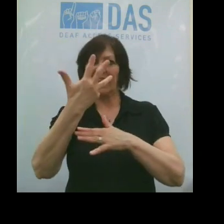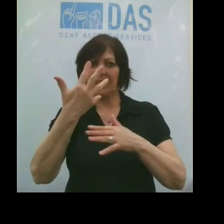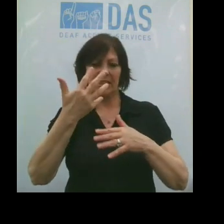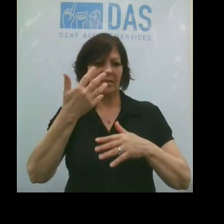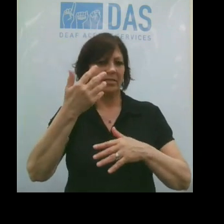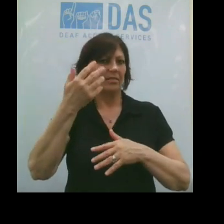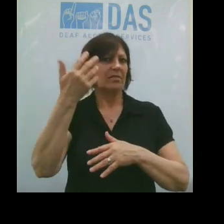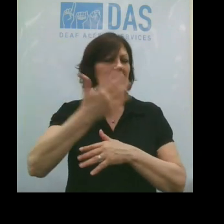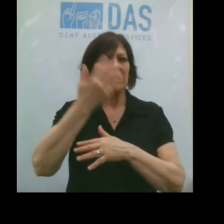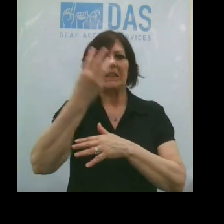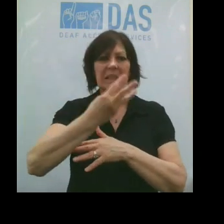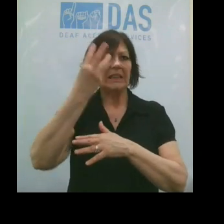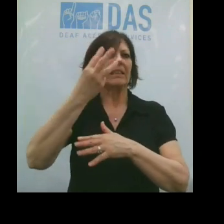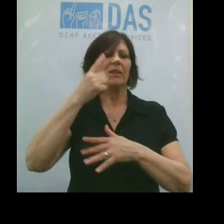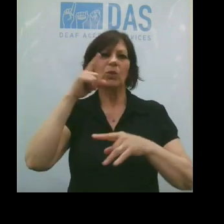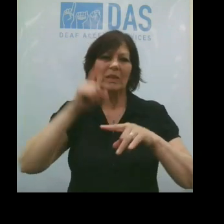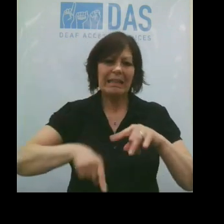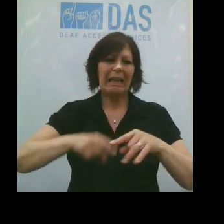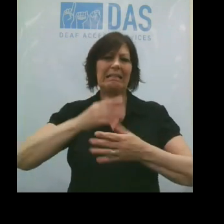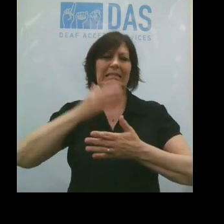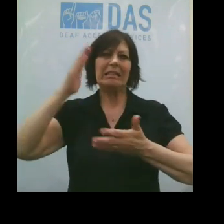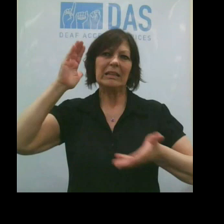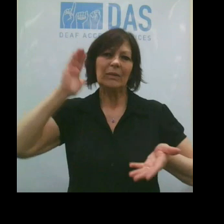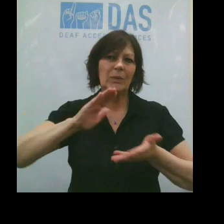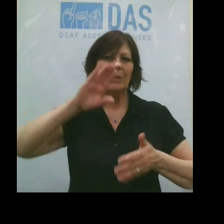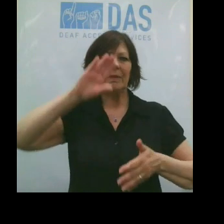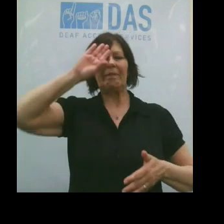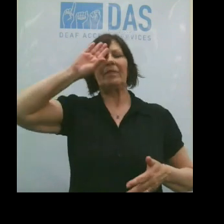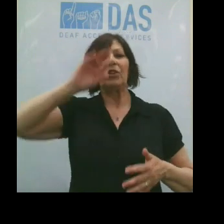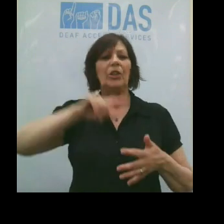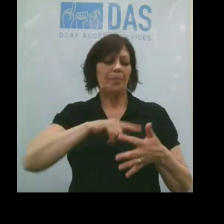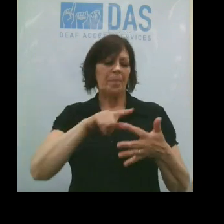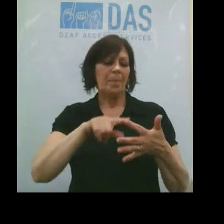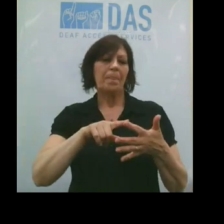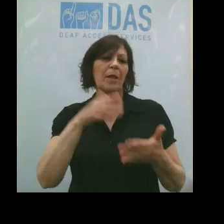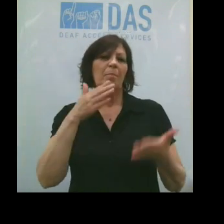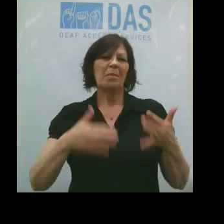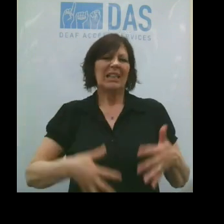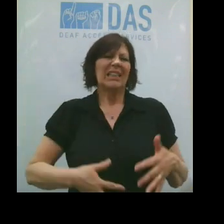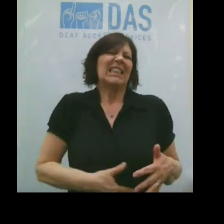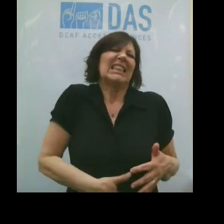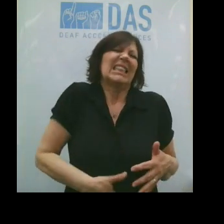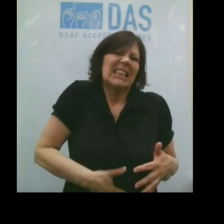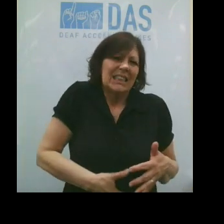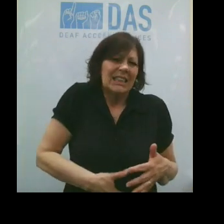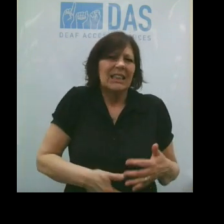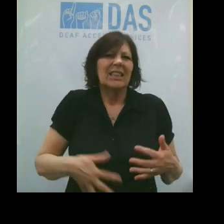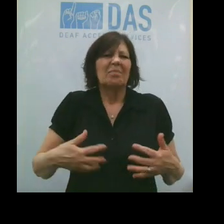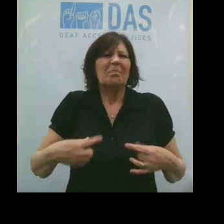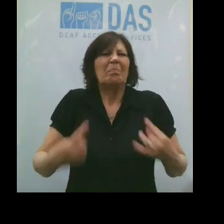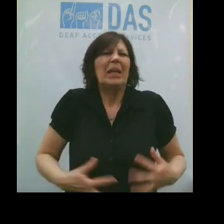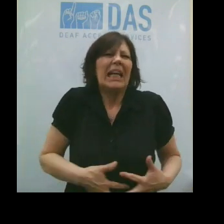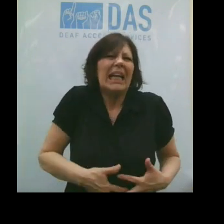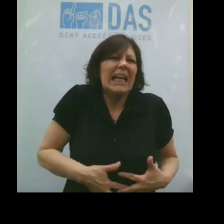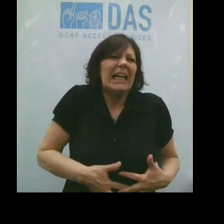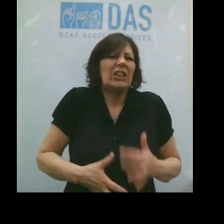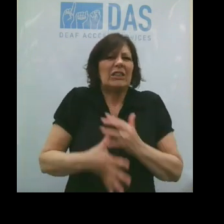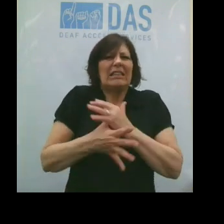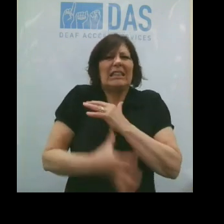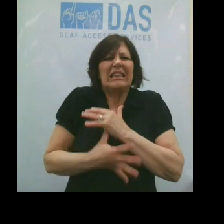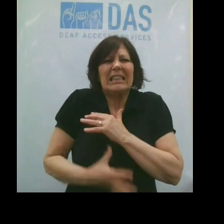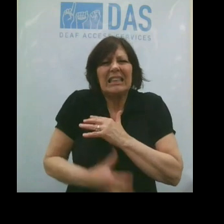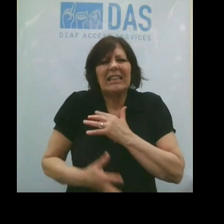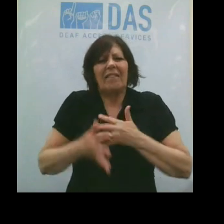that is difficult to suppress. Many of the kids have GI symptoms like abdominal pain or diarrhea and